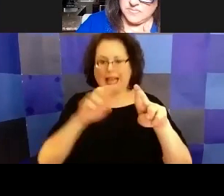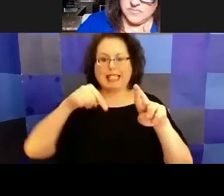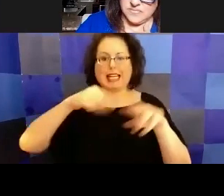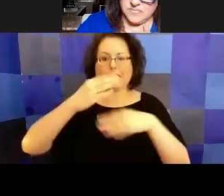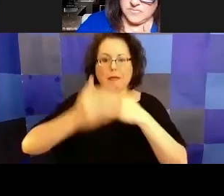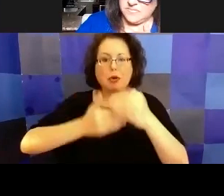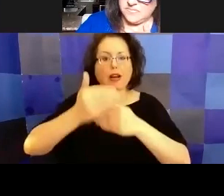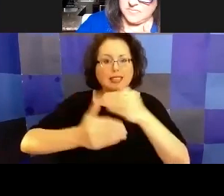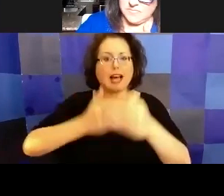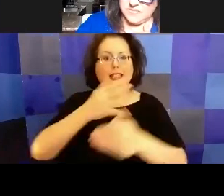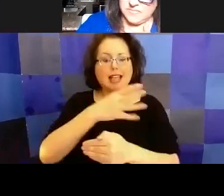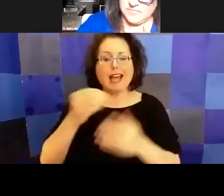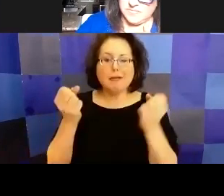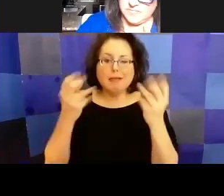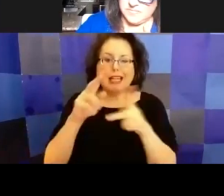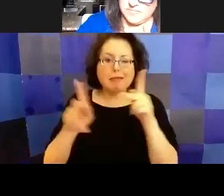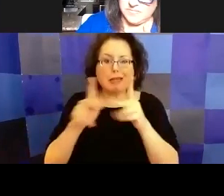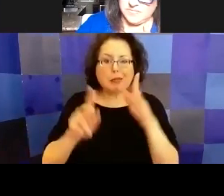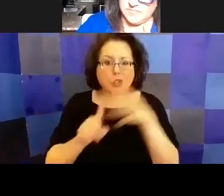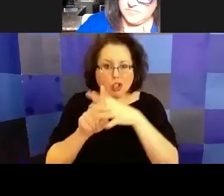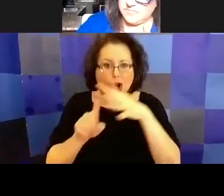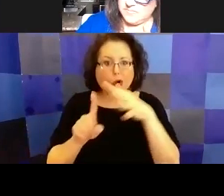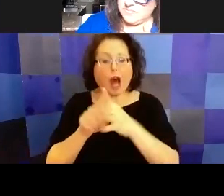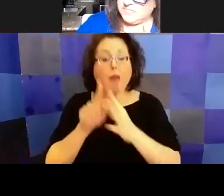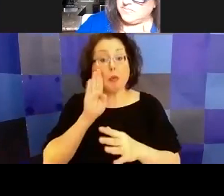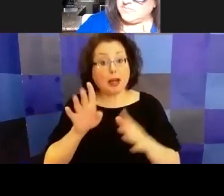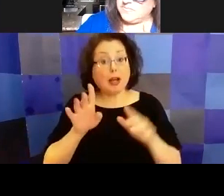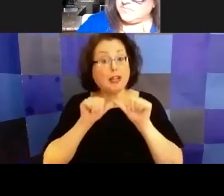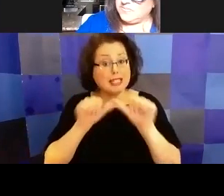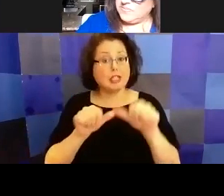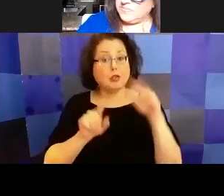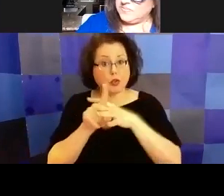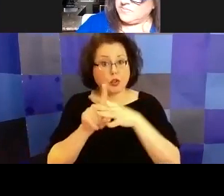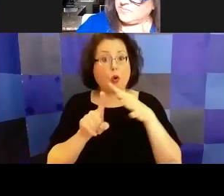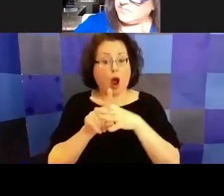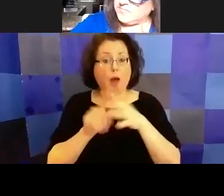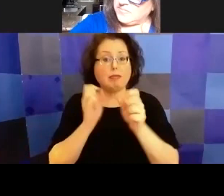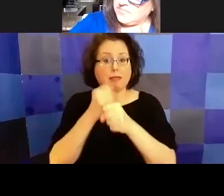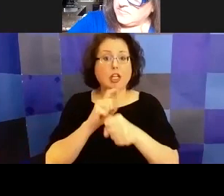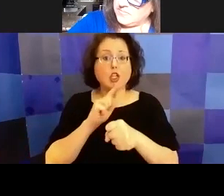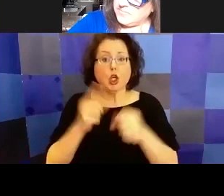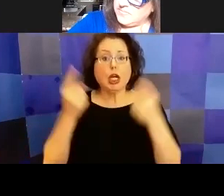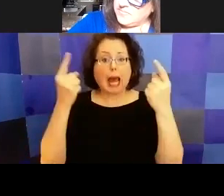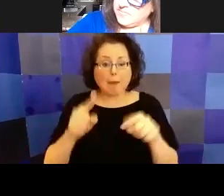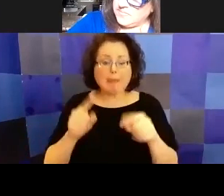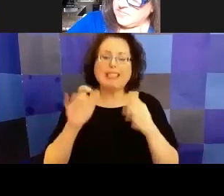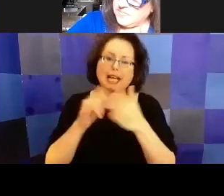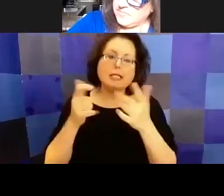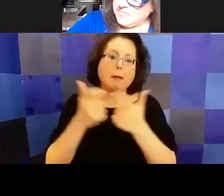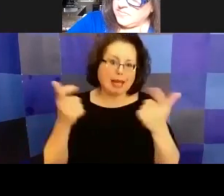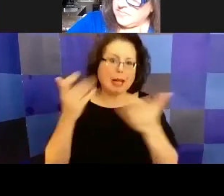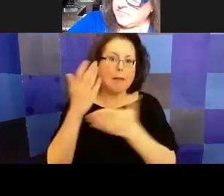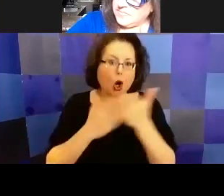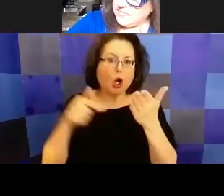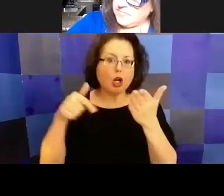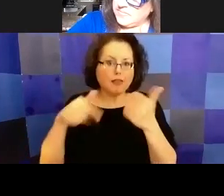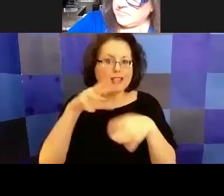the number of people that turned out for it and will continue to turn out for it as we see it through is a big part of that.